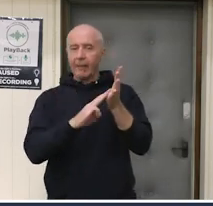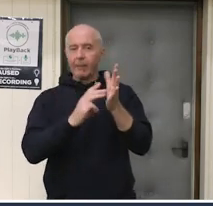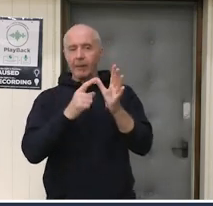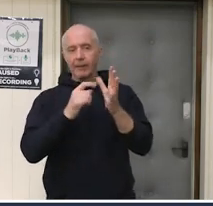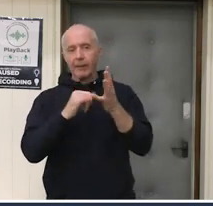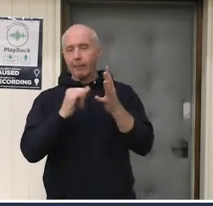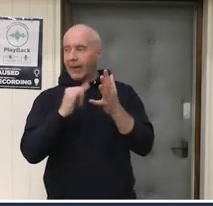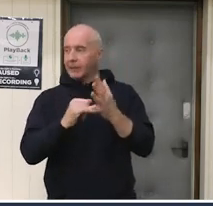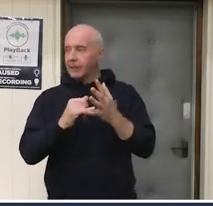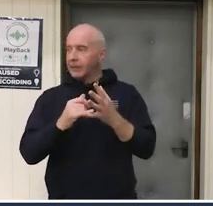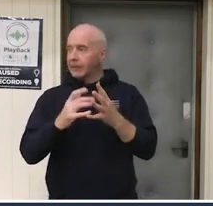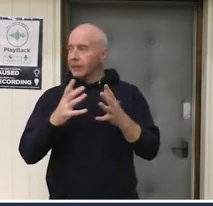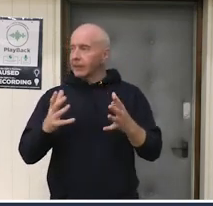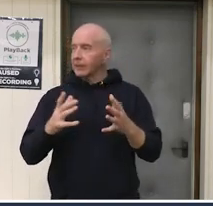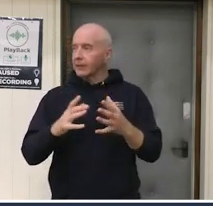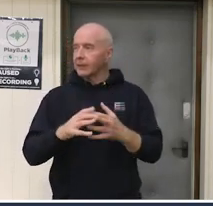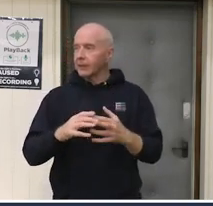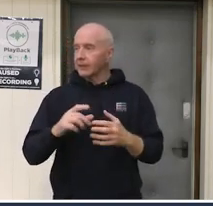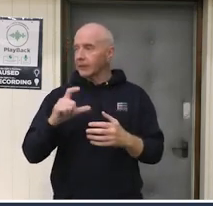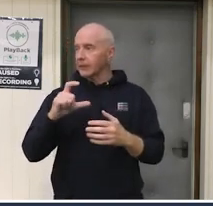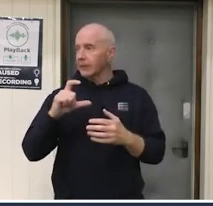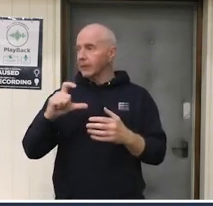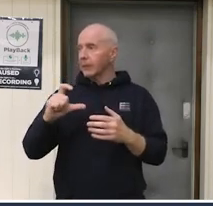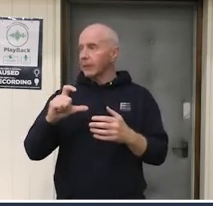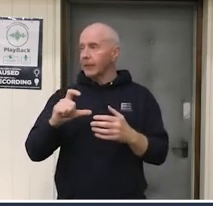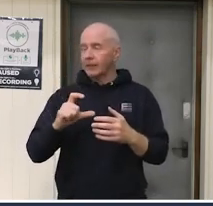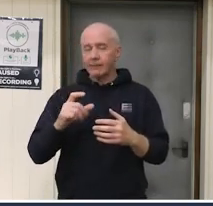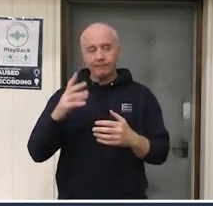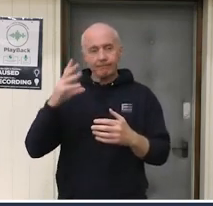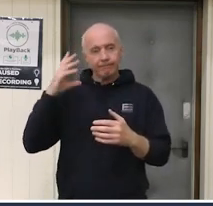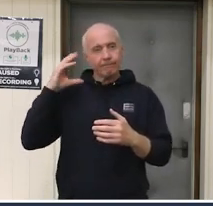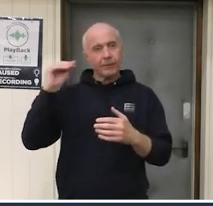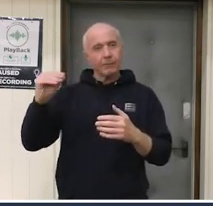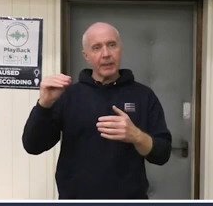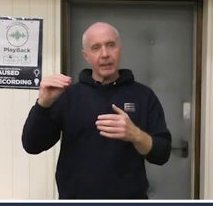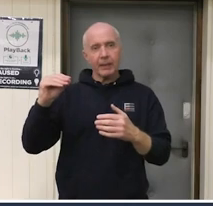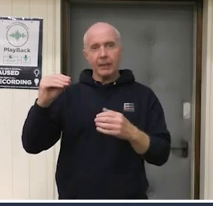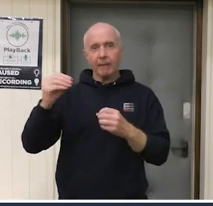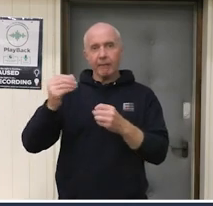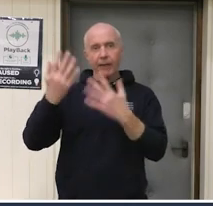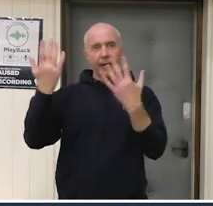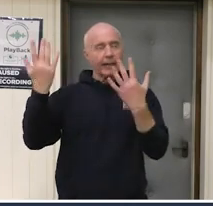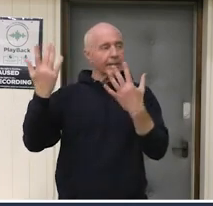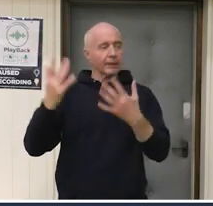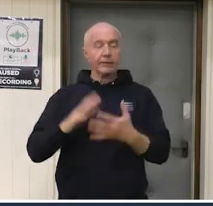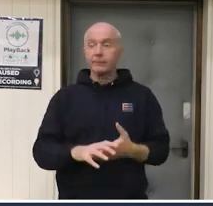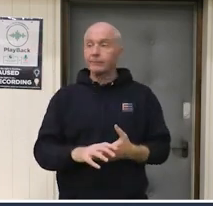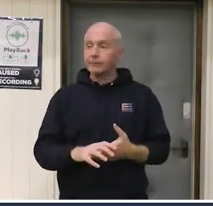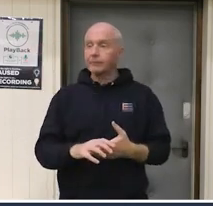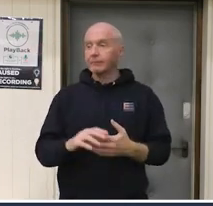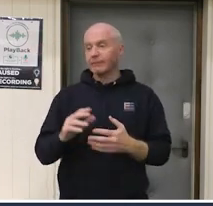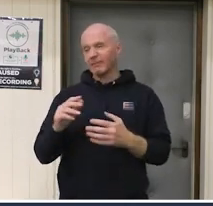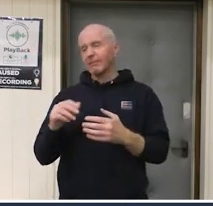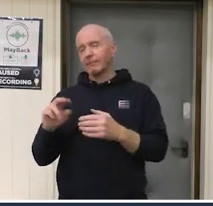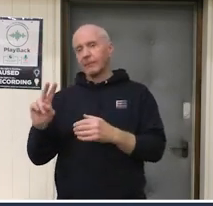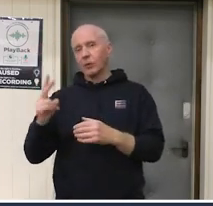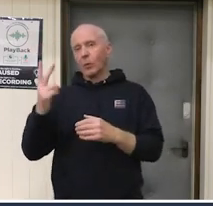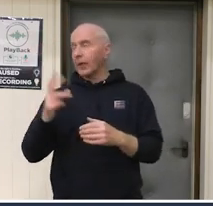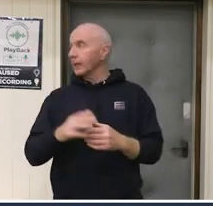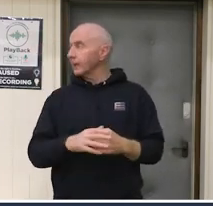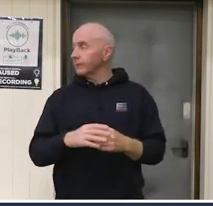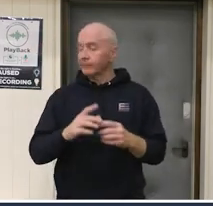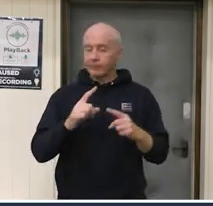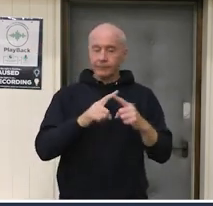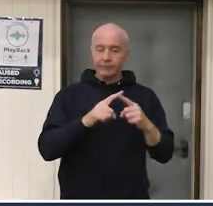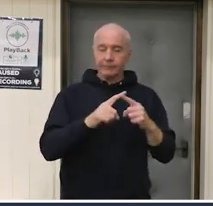C. Speed of light. Yeah, speed of light. So, energy equals mass times the speed of light squared. Einstein